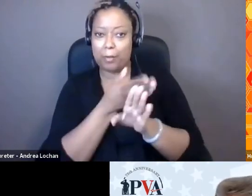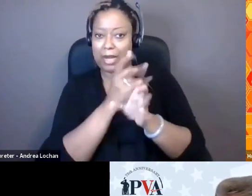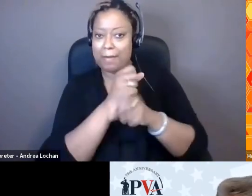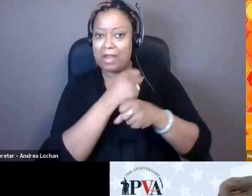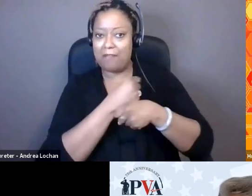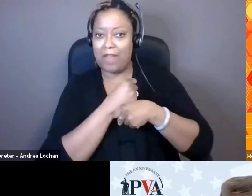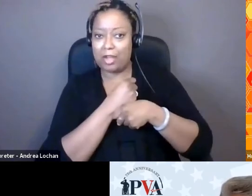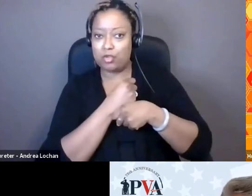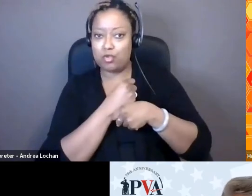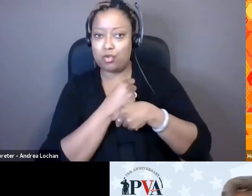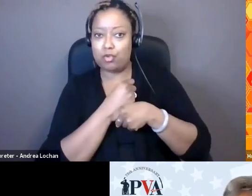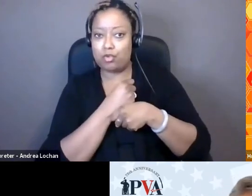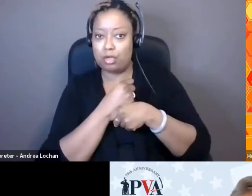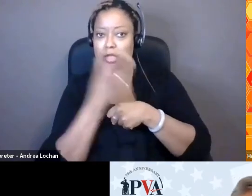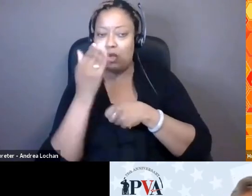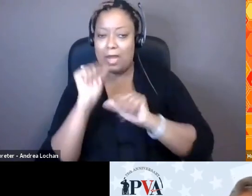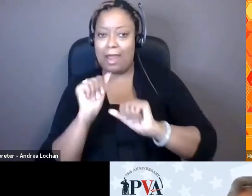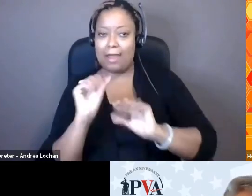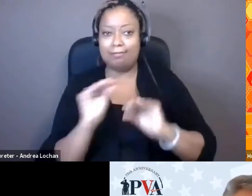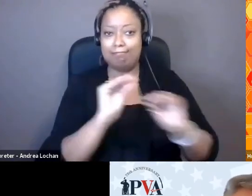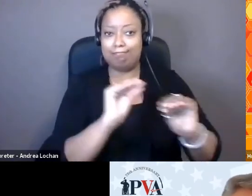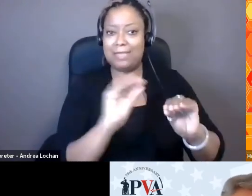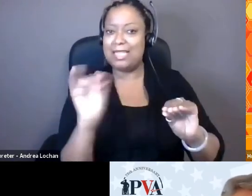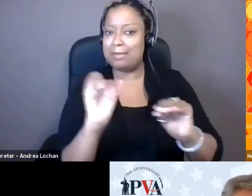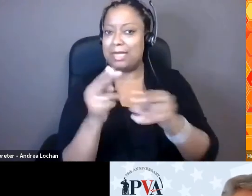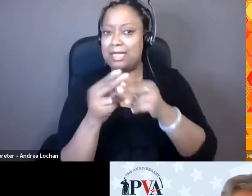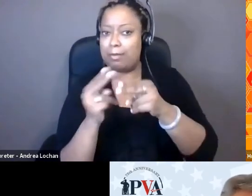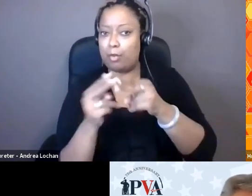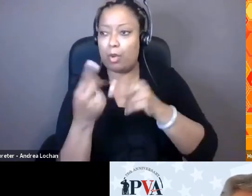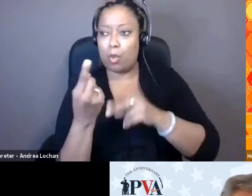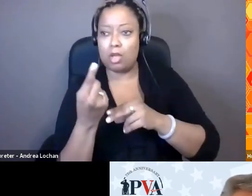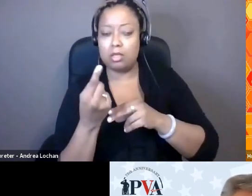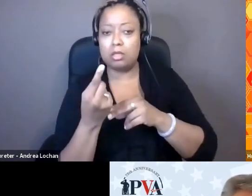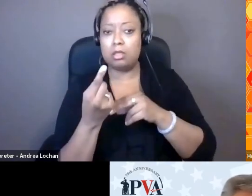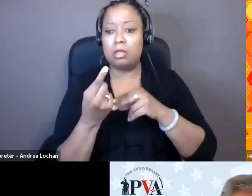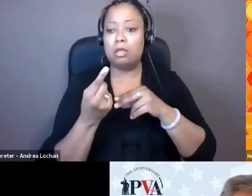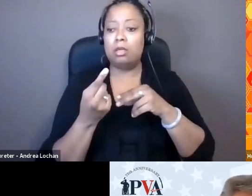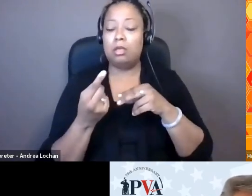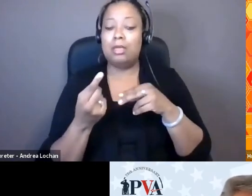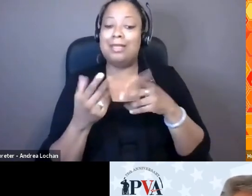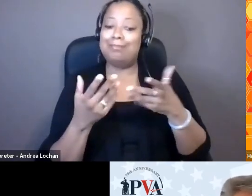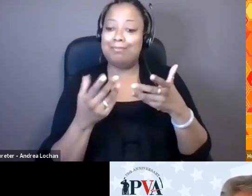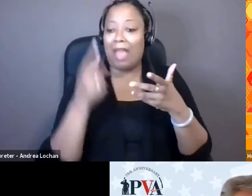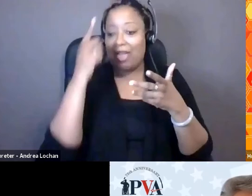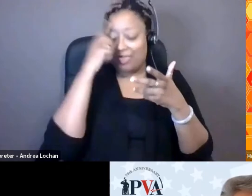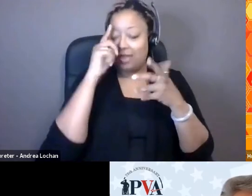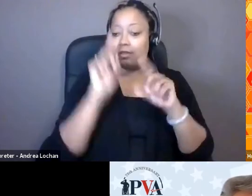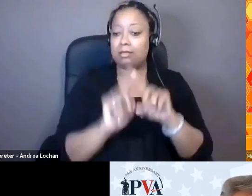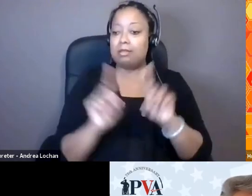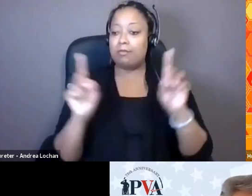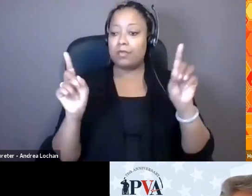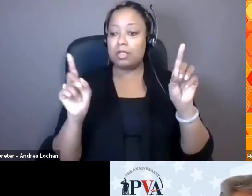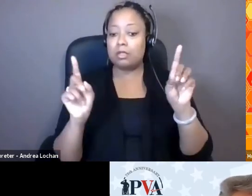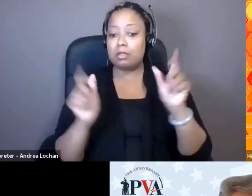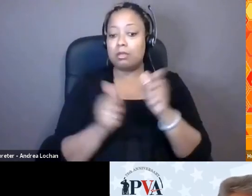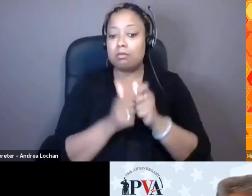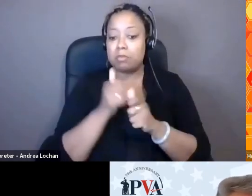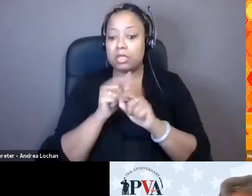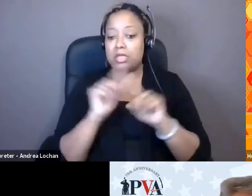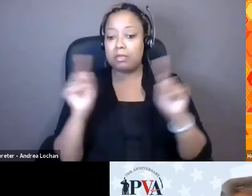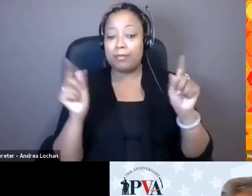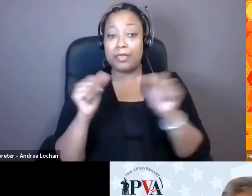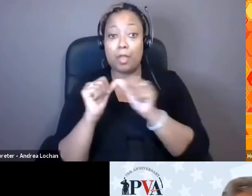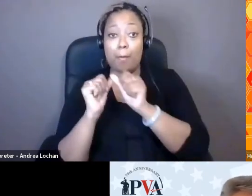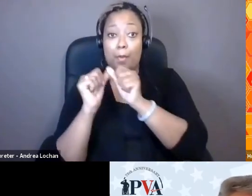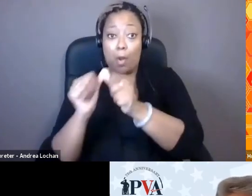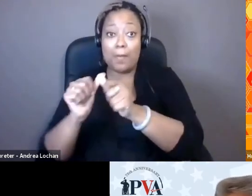just install, sort of like a temporary ramp, the biggest difference is the permanent wooden